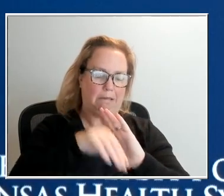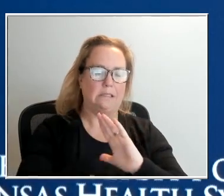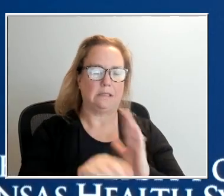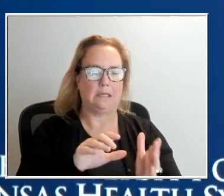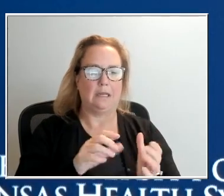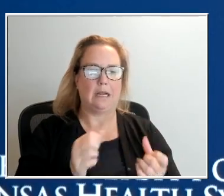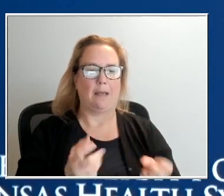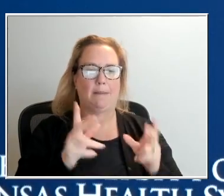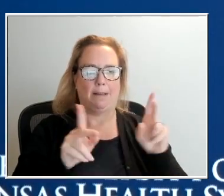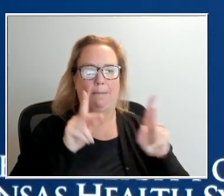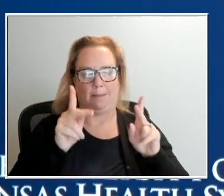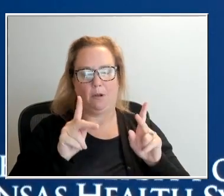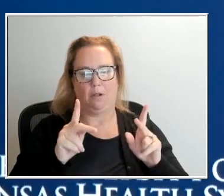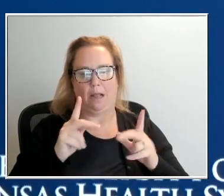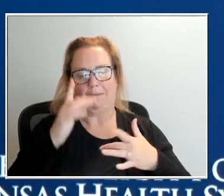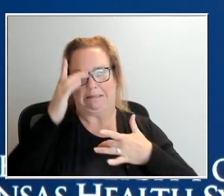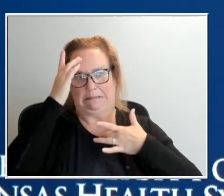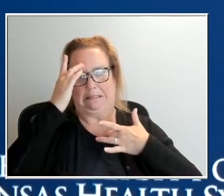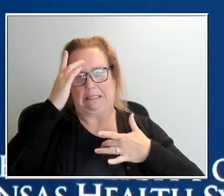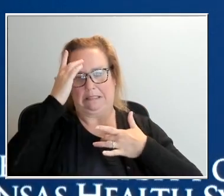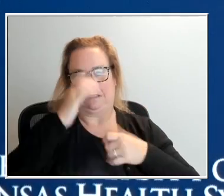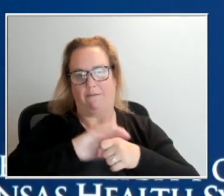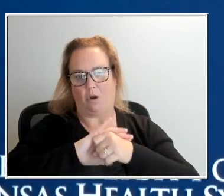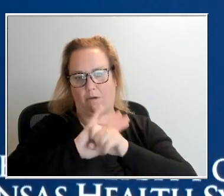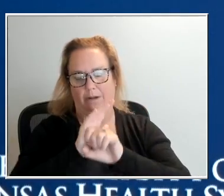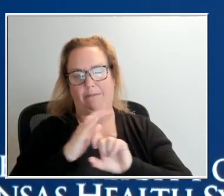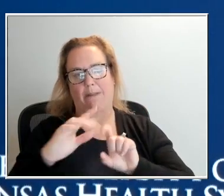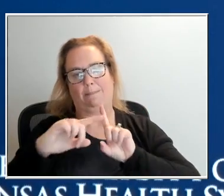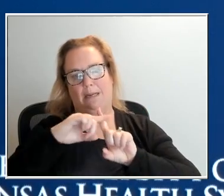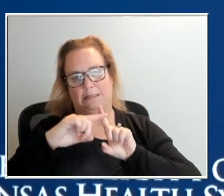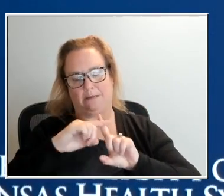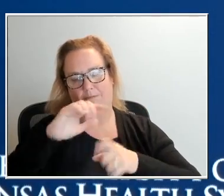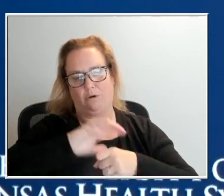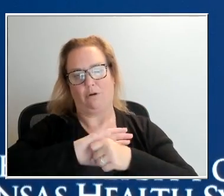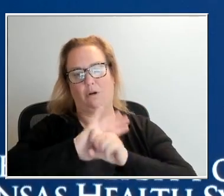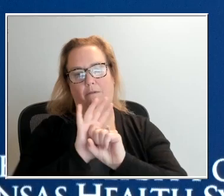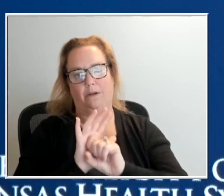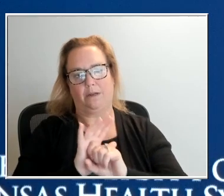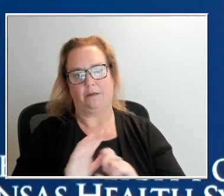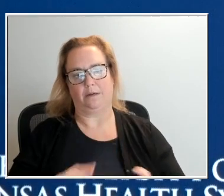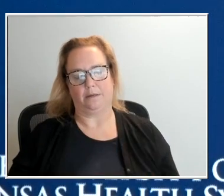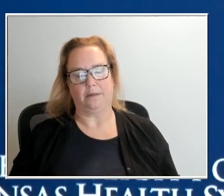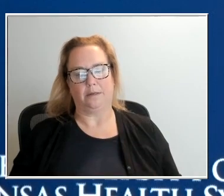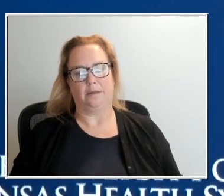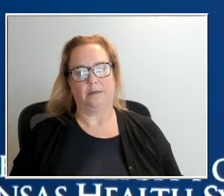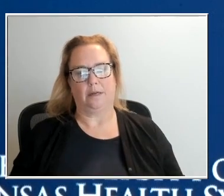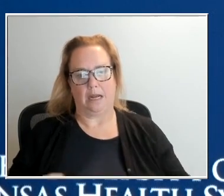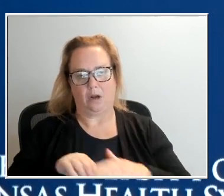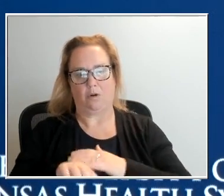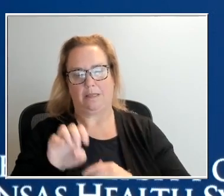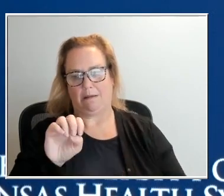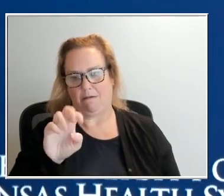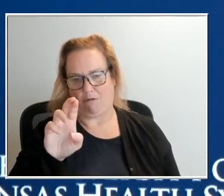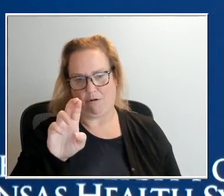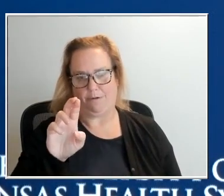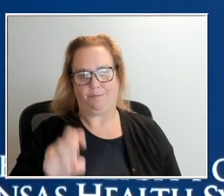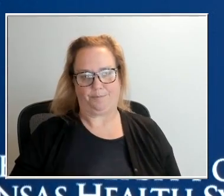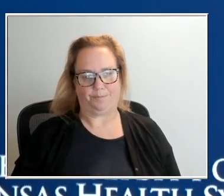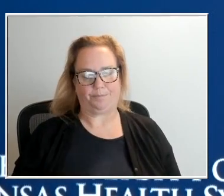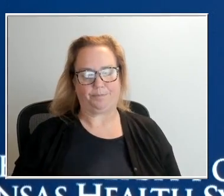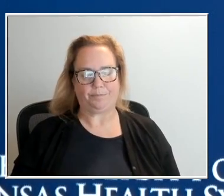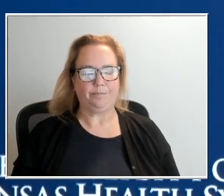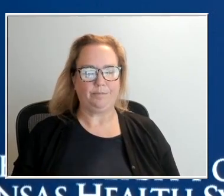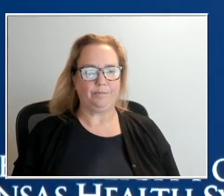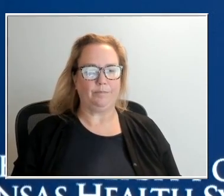people who are having symptoms and testing positive, and again, going to the emergency department or the hospital for evaluation